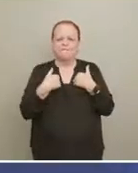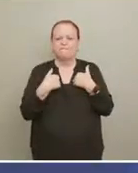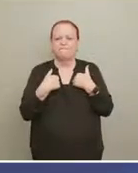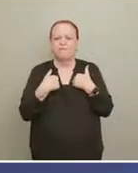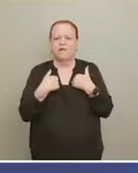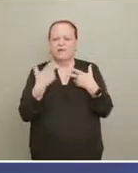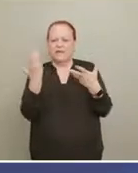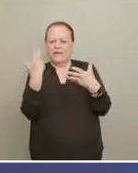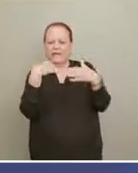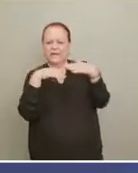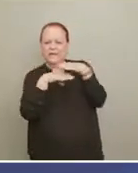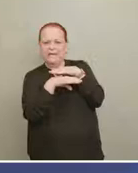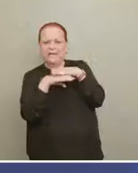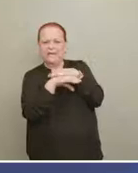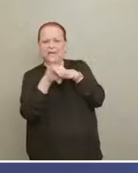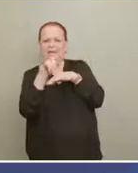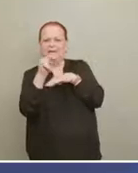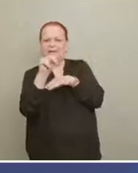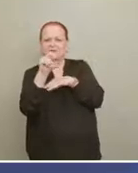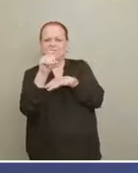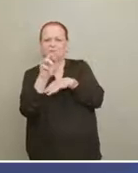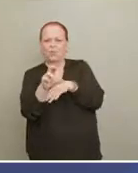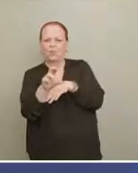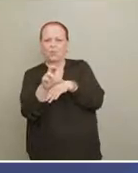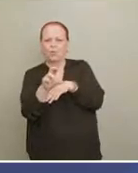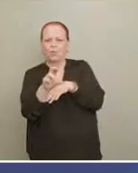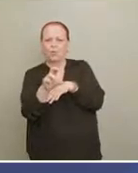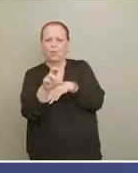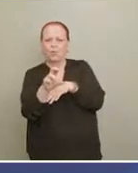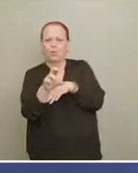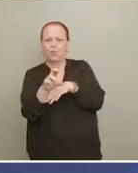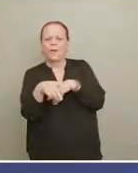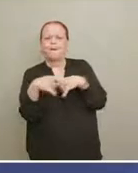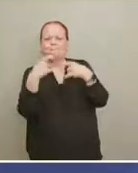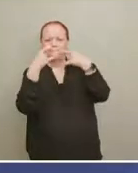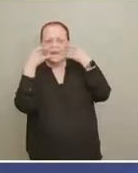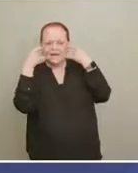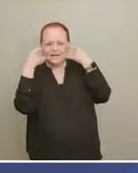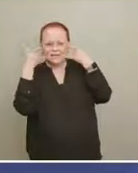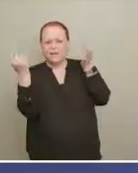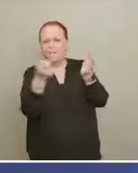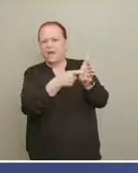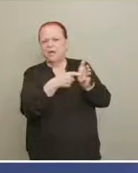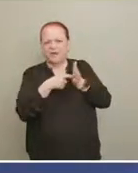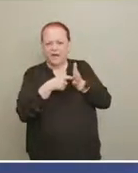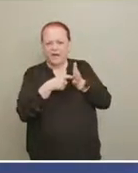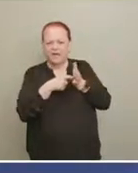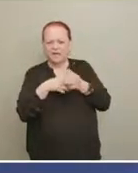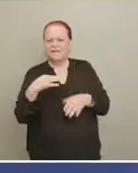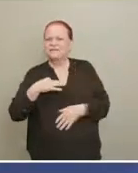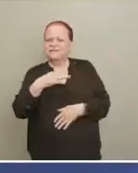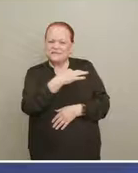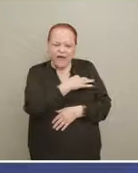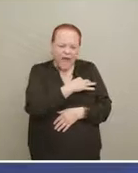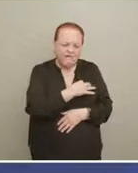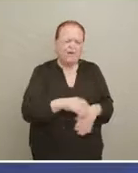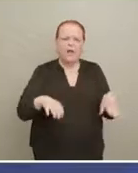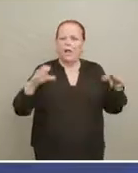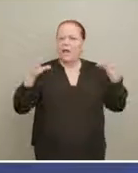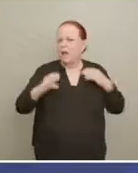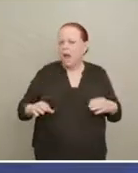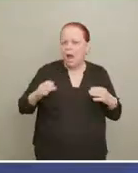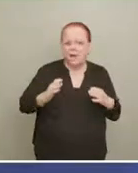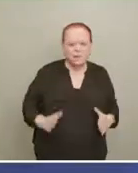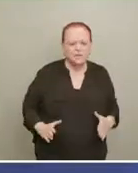the indoor universal mask mandate for everybody, staff and client, regardless of